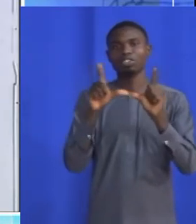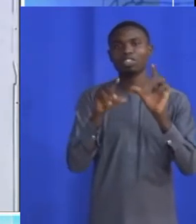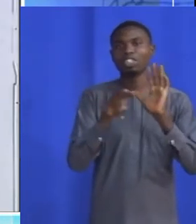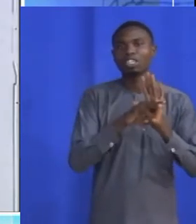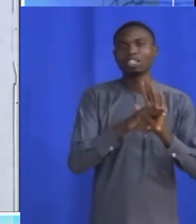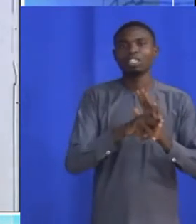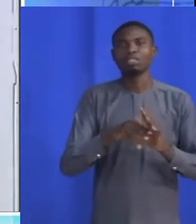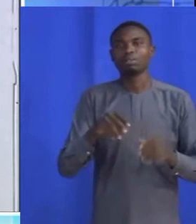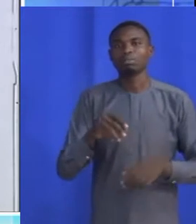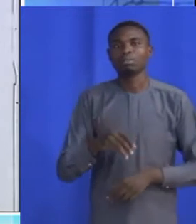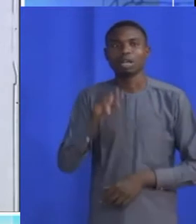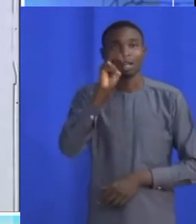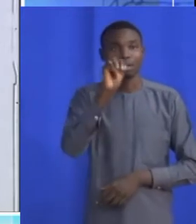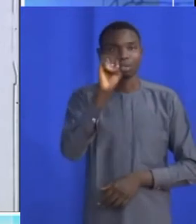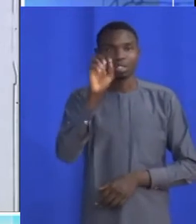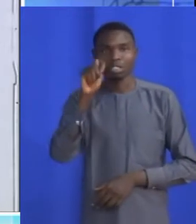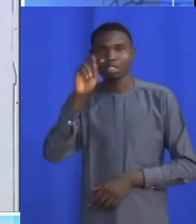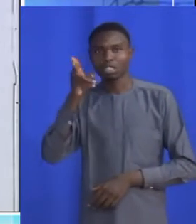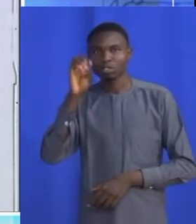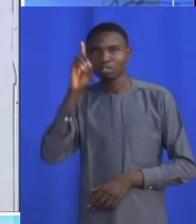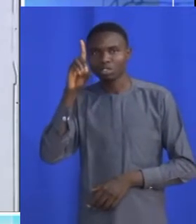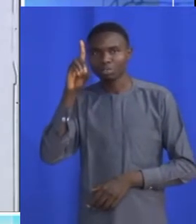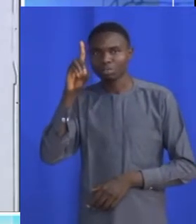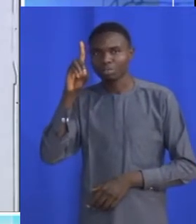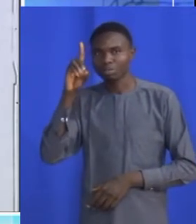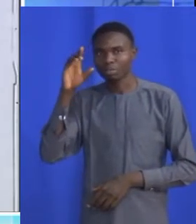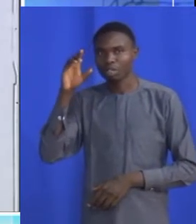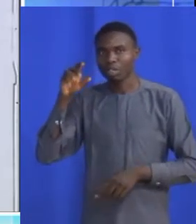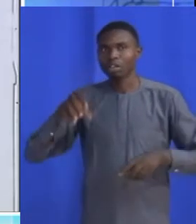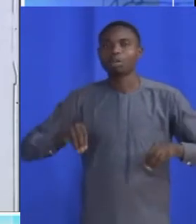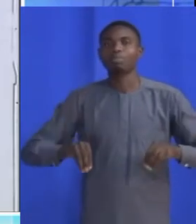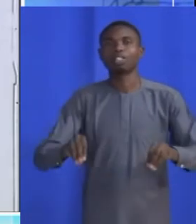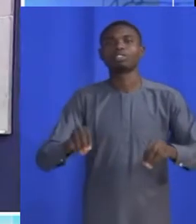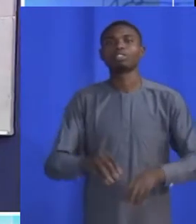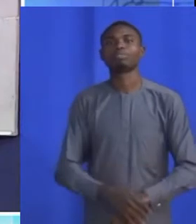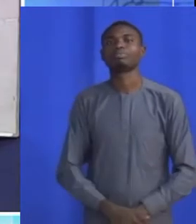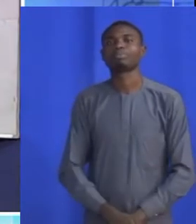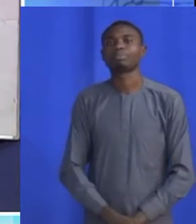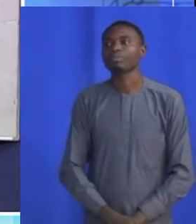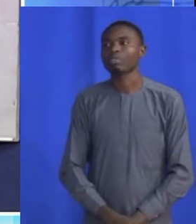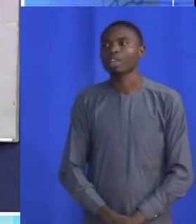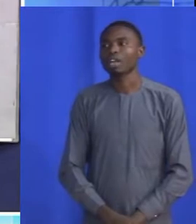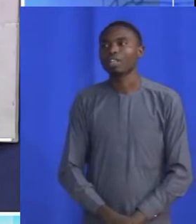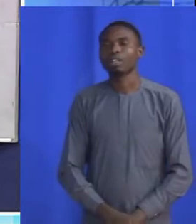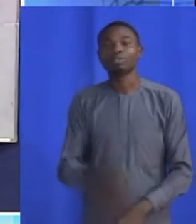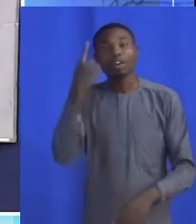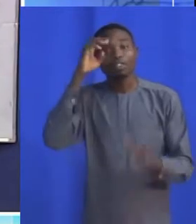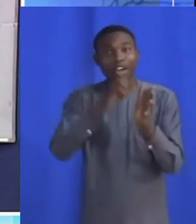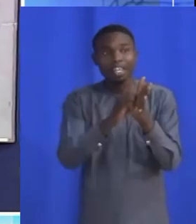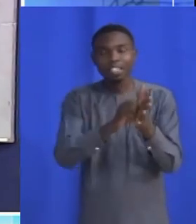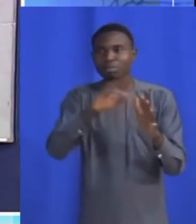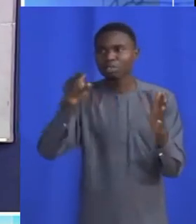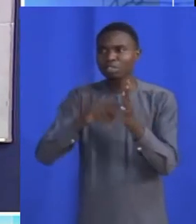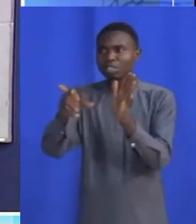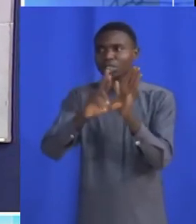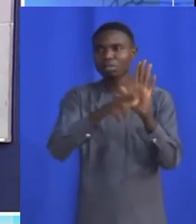that, they can be punished personally because they are going beyond the power given to them. So, rule of law simply means that